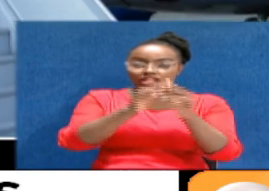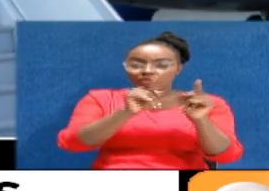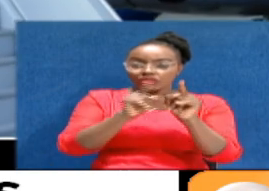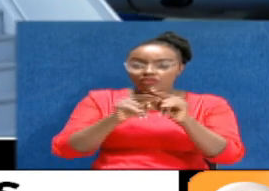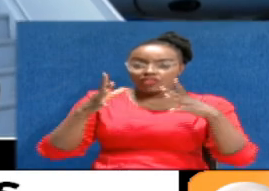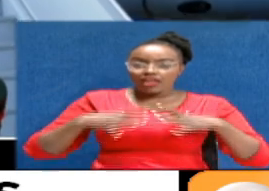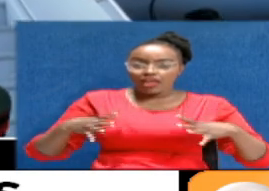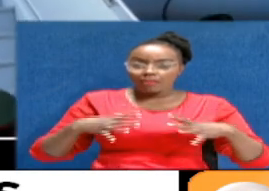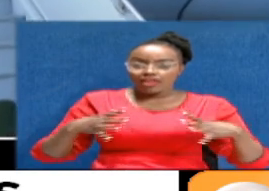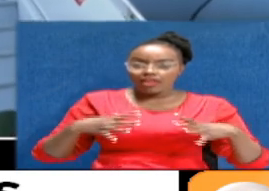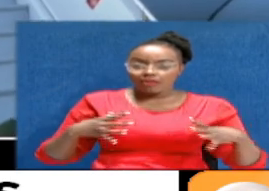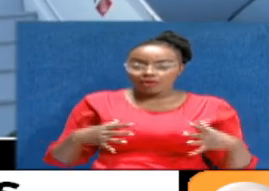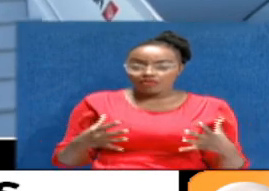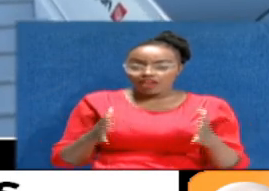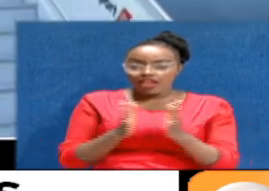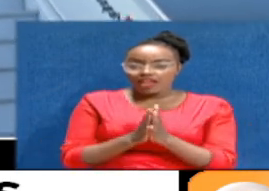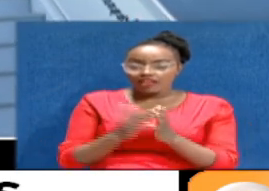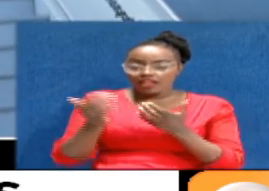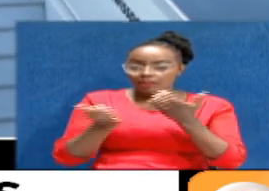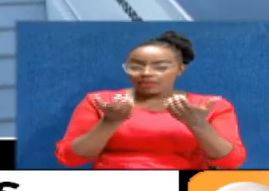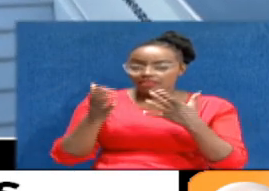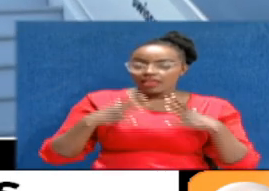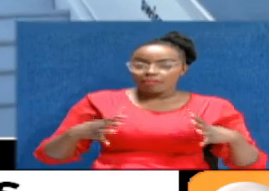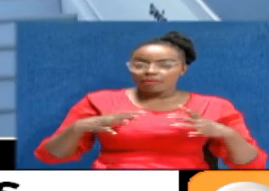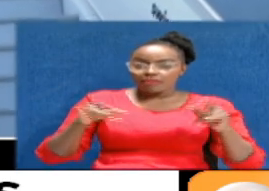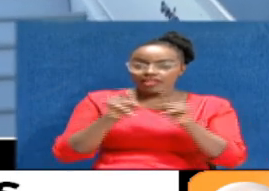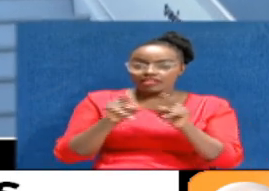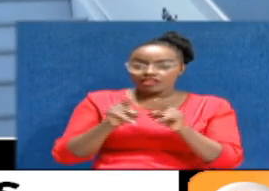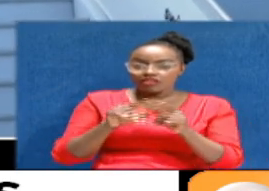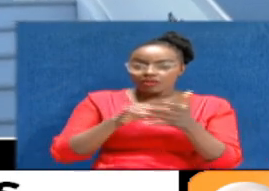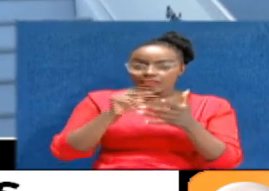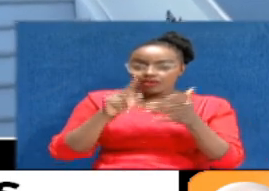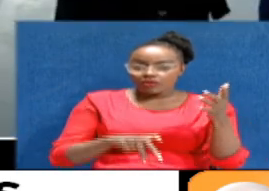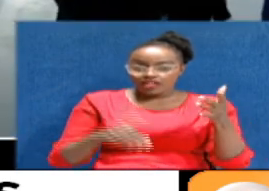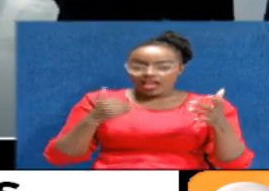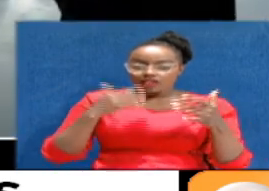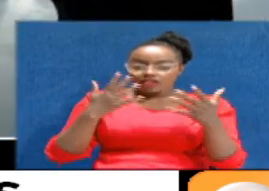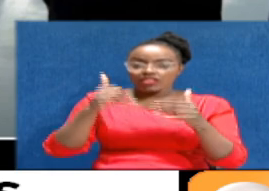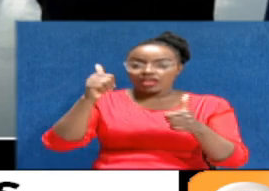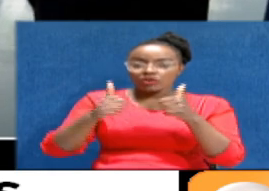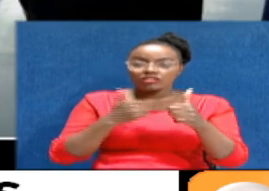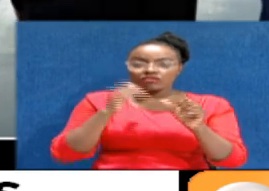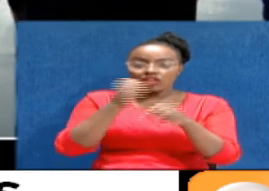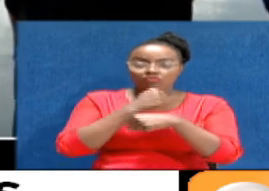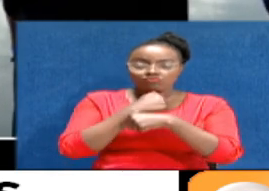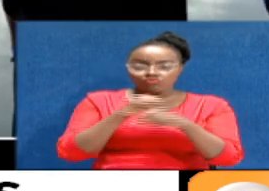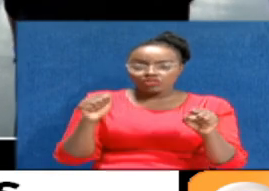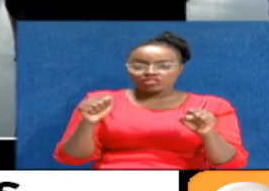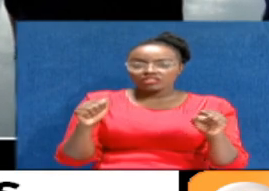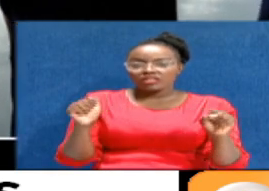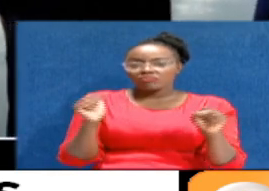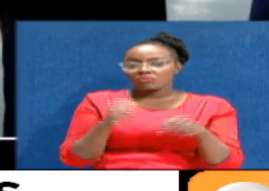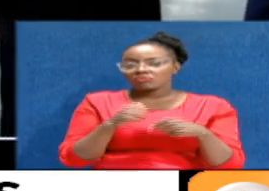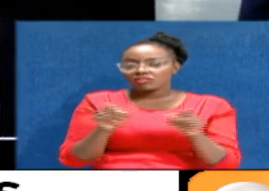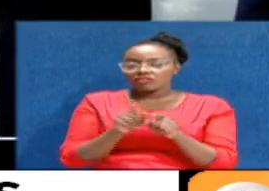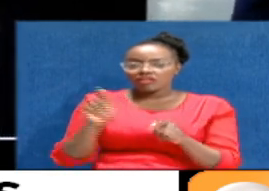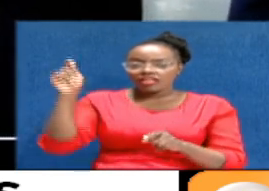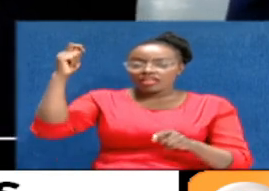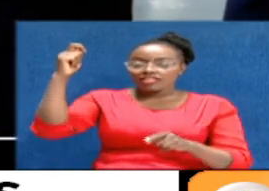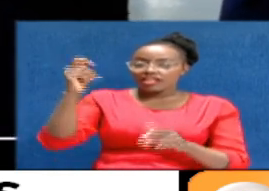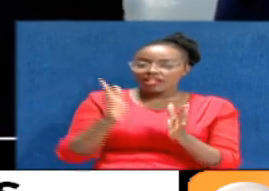same people, so to say. Trade issues are the same there. So, I mean, there are things that we will not be able to run away from as Kenyans and